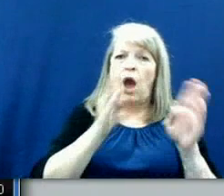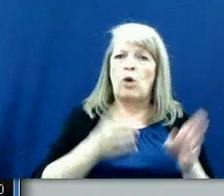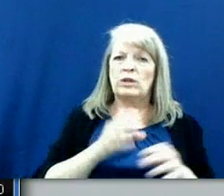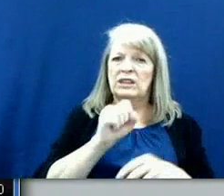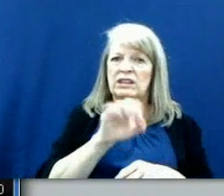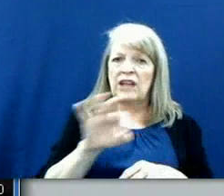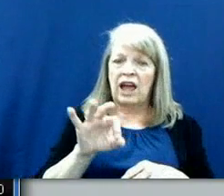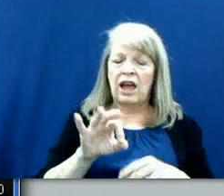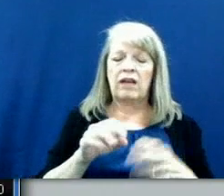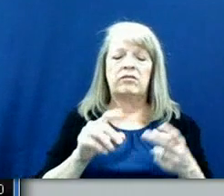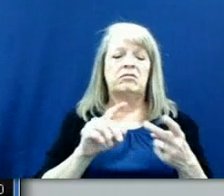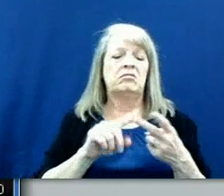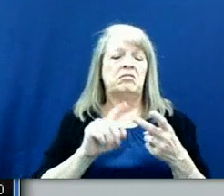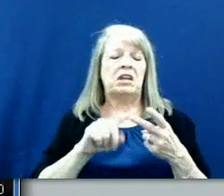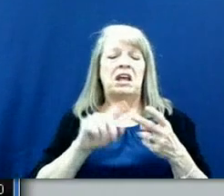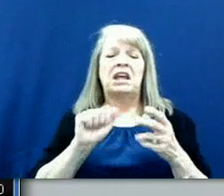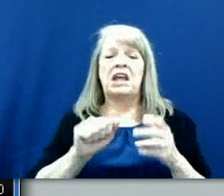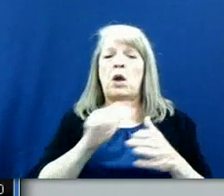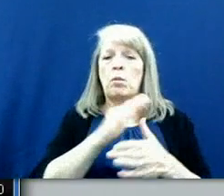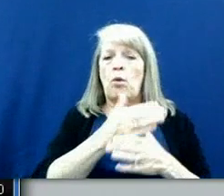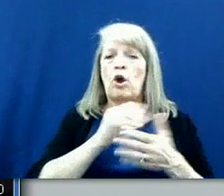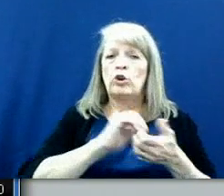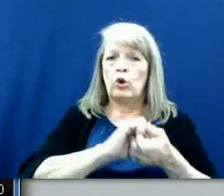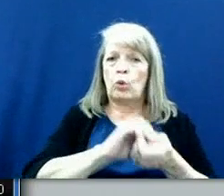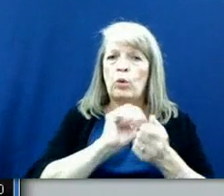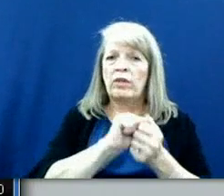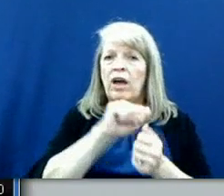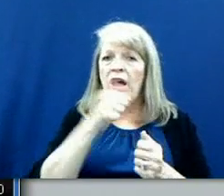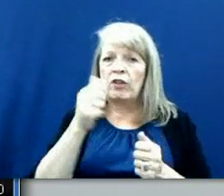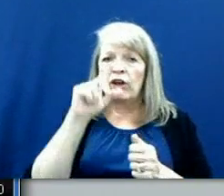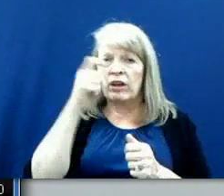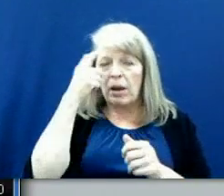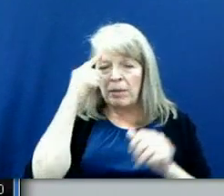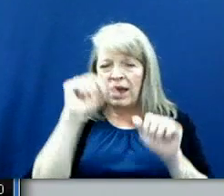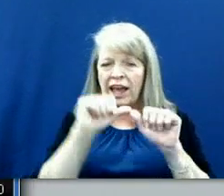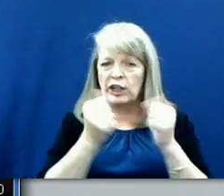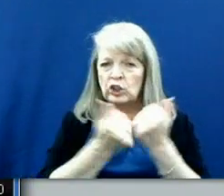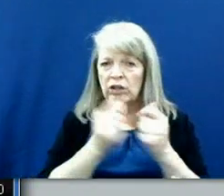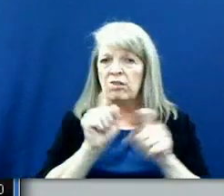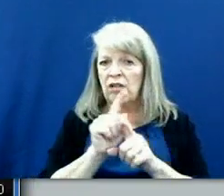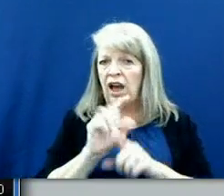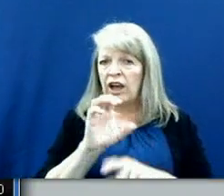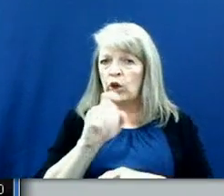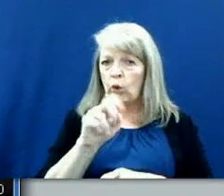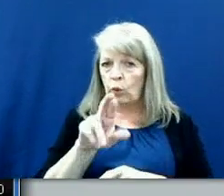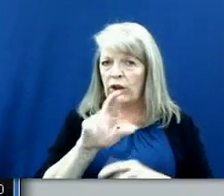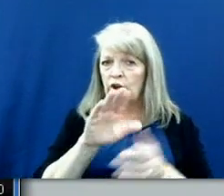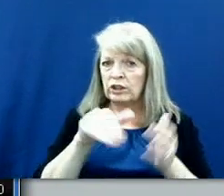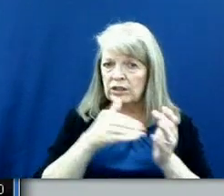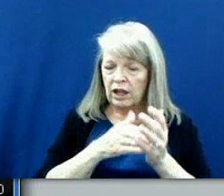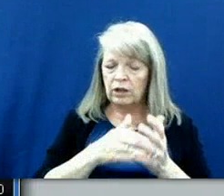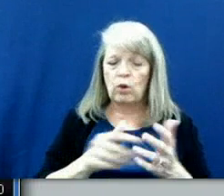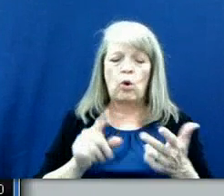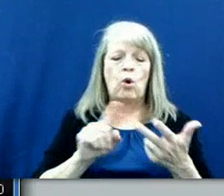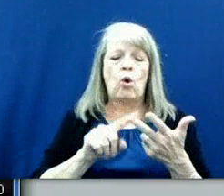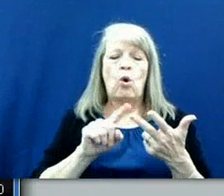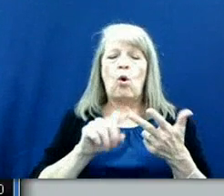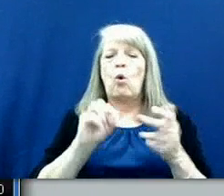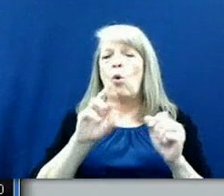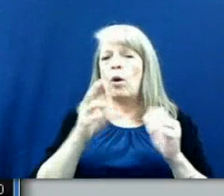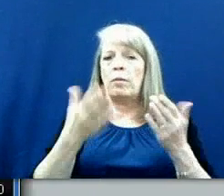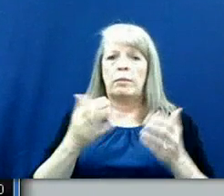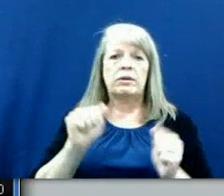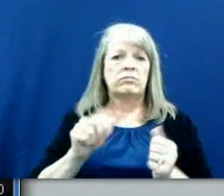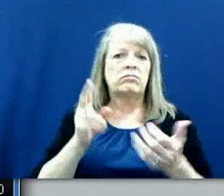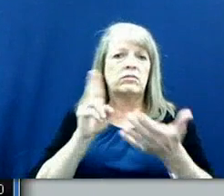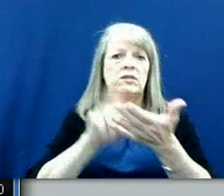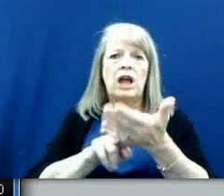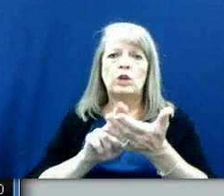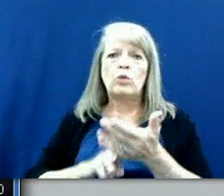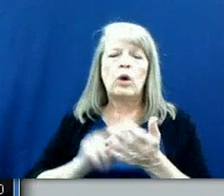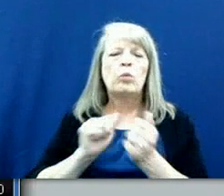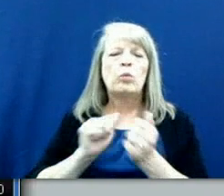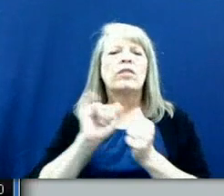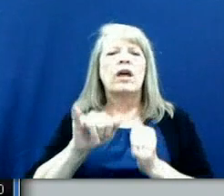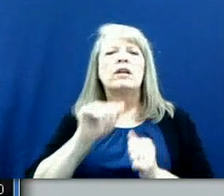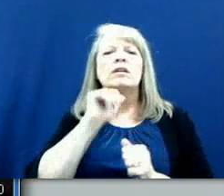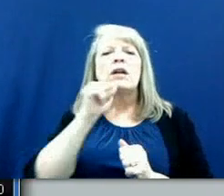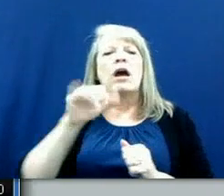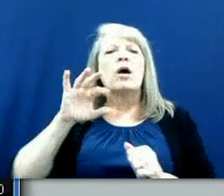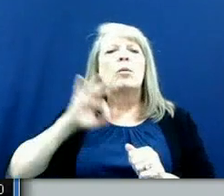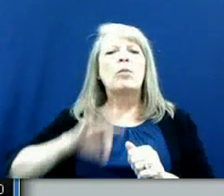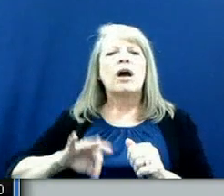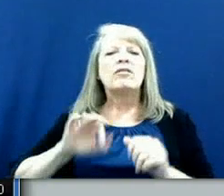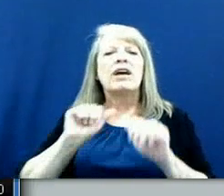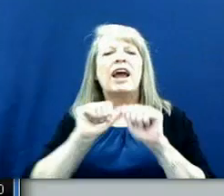may partner with other government agencies such as career centers, or they may contract with nonprofit agencies that